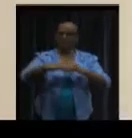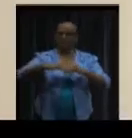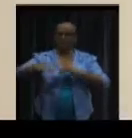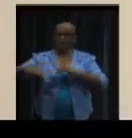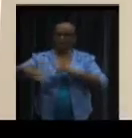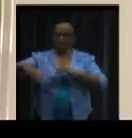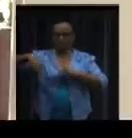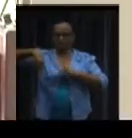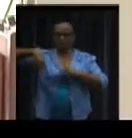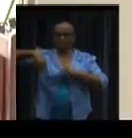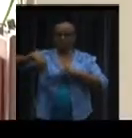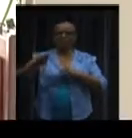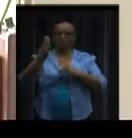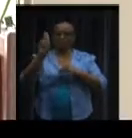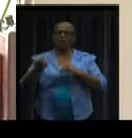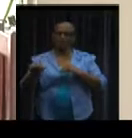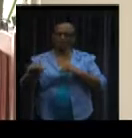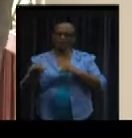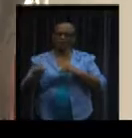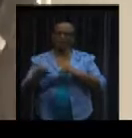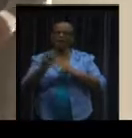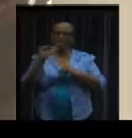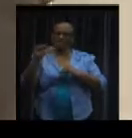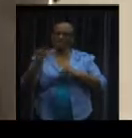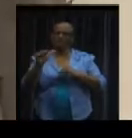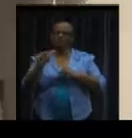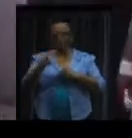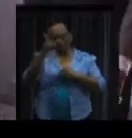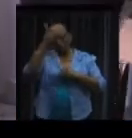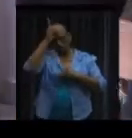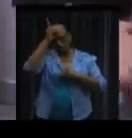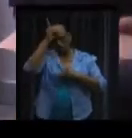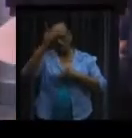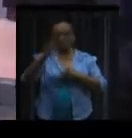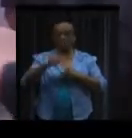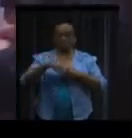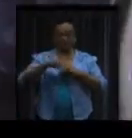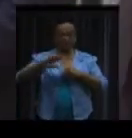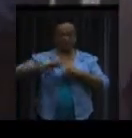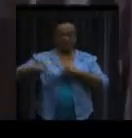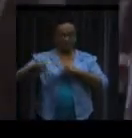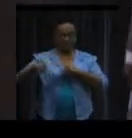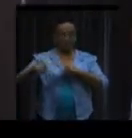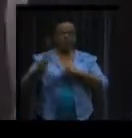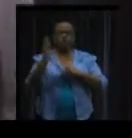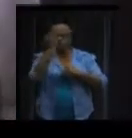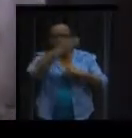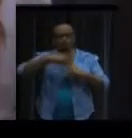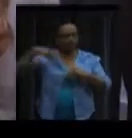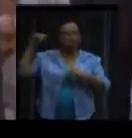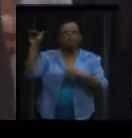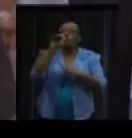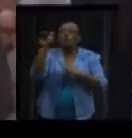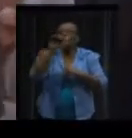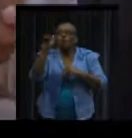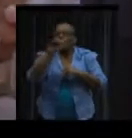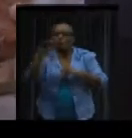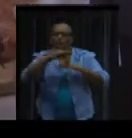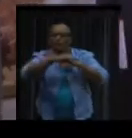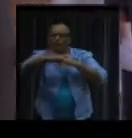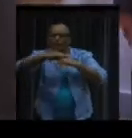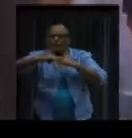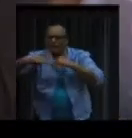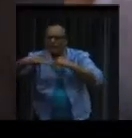countries. According to Michael Holger, ambassador of Germany, his country wants to provide support to